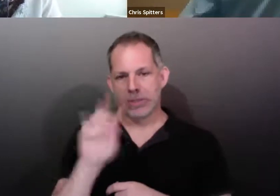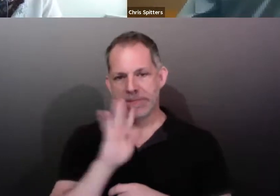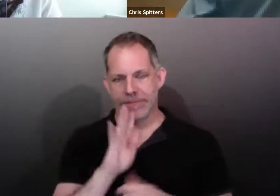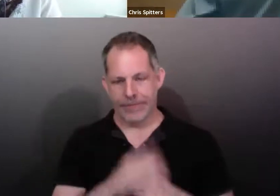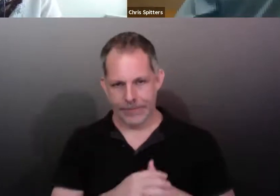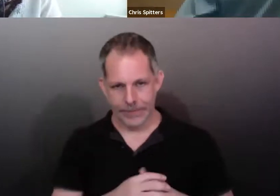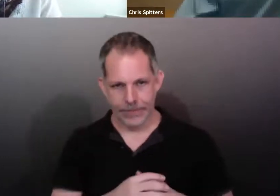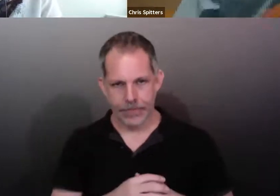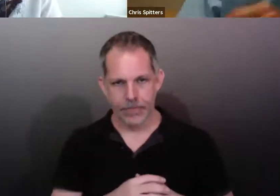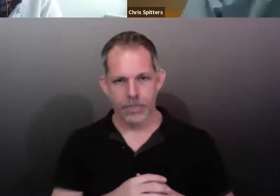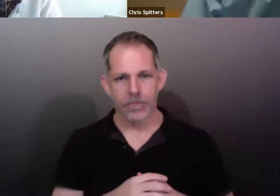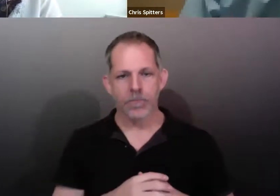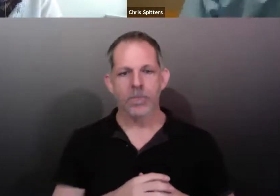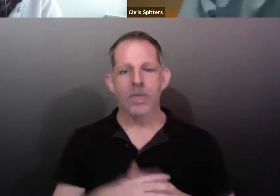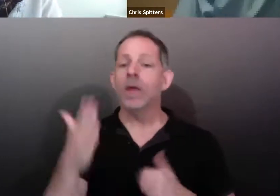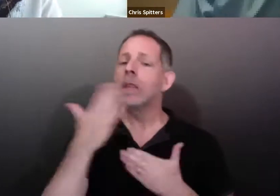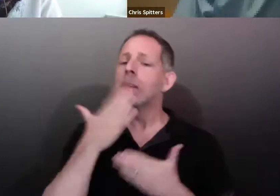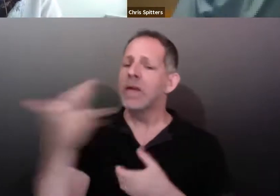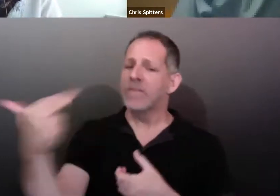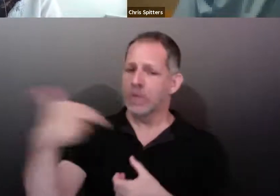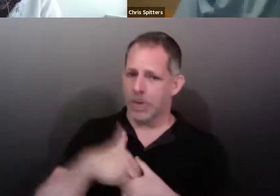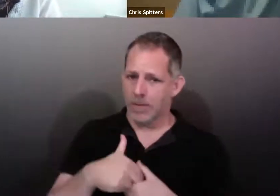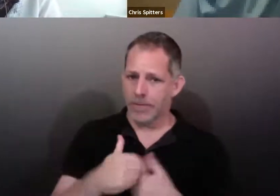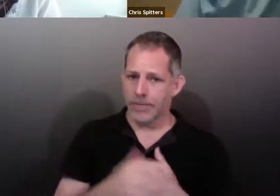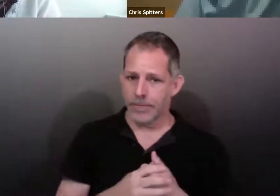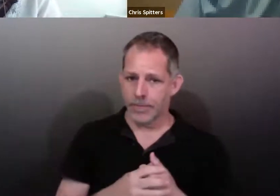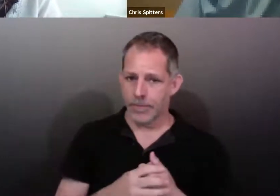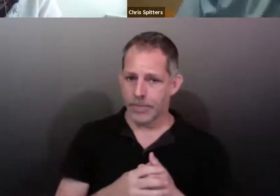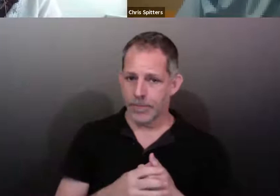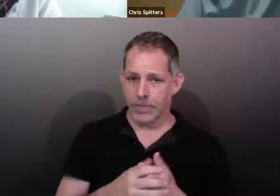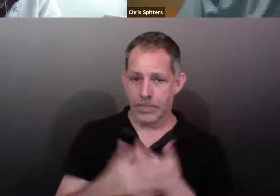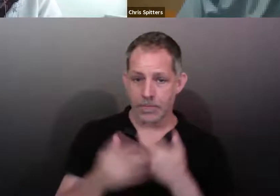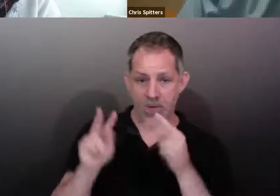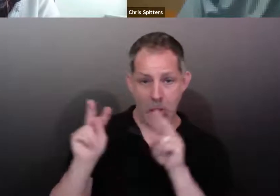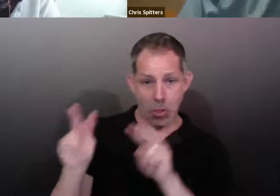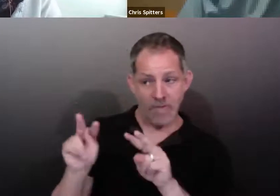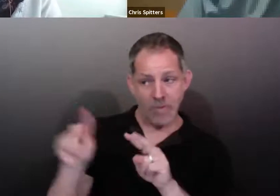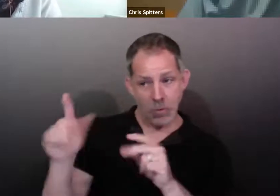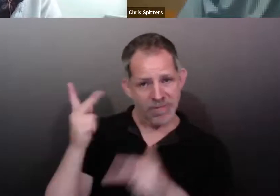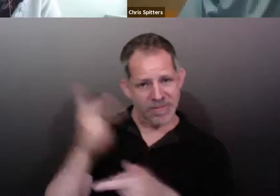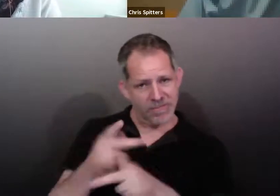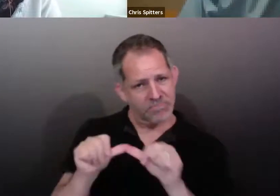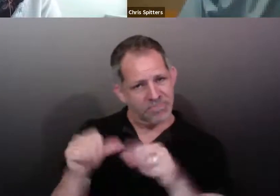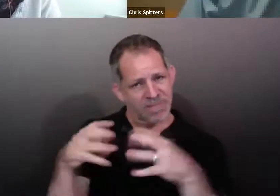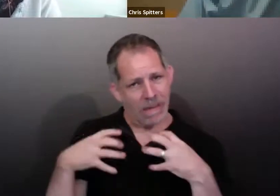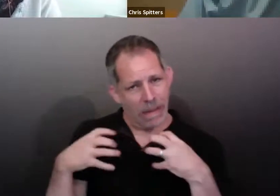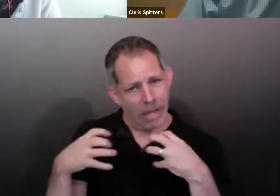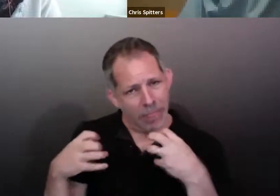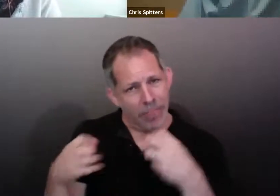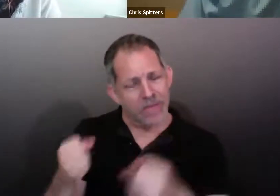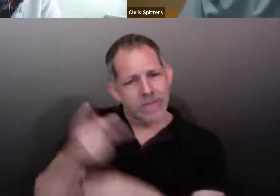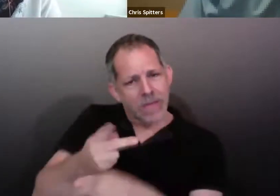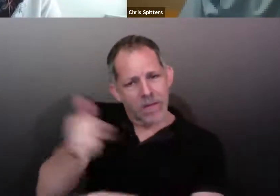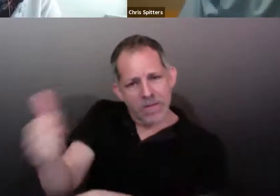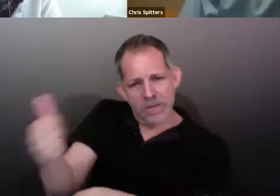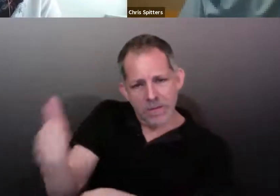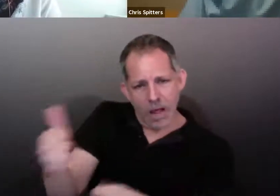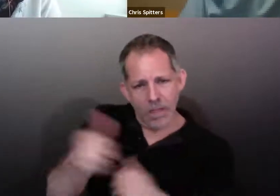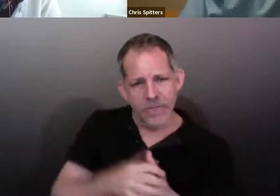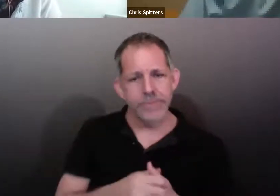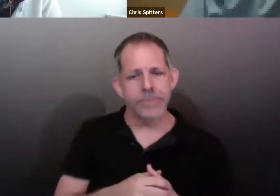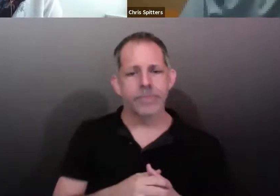to your continued recovery. And I just want to, if I may, briefly comment that that your